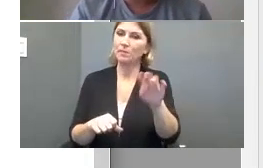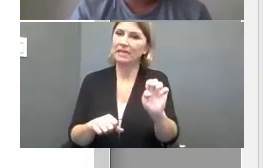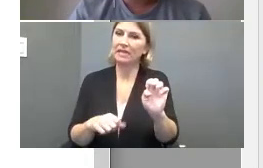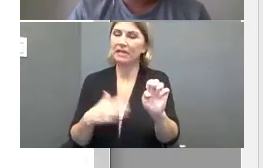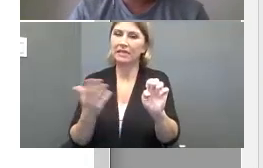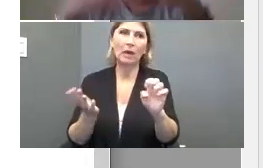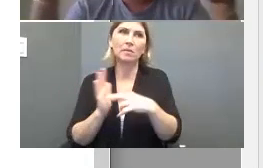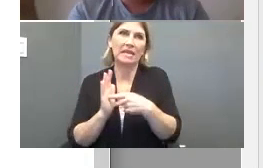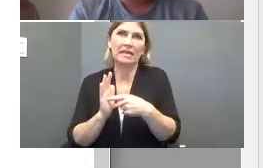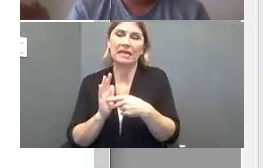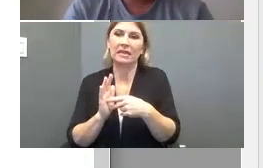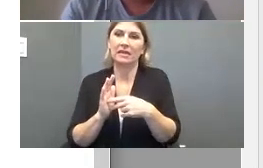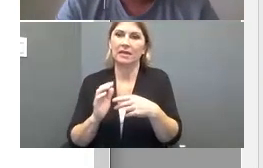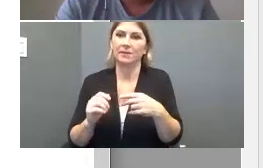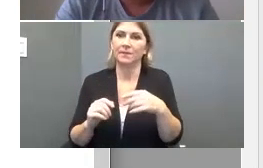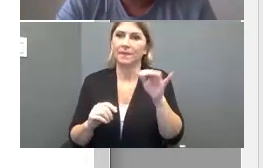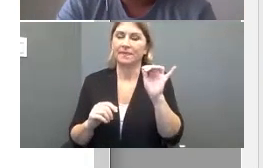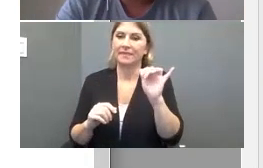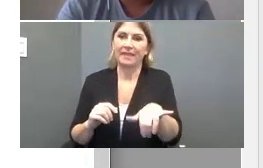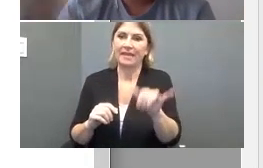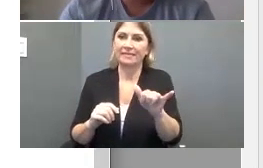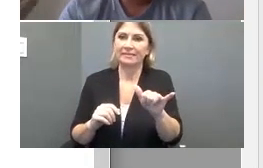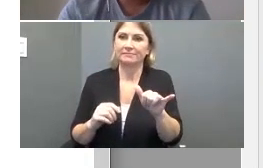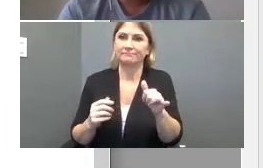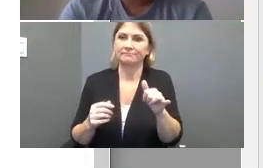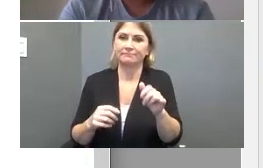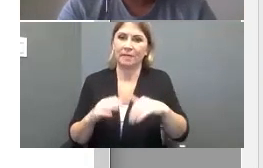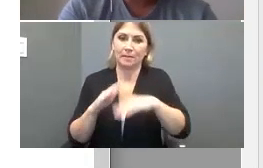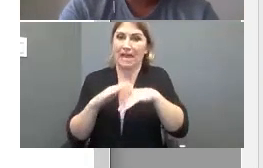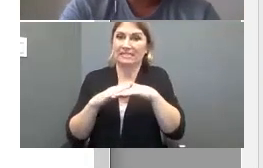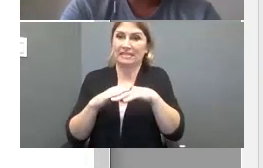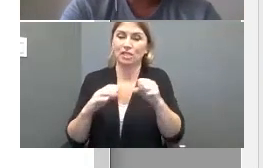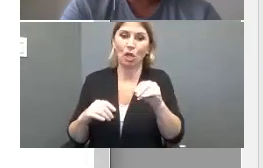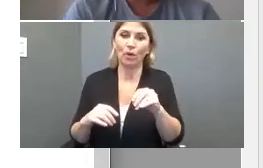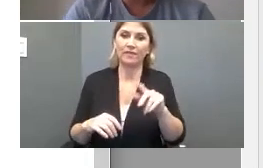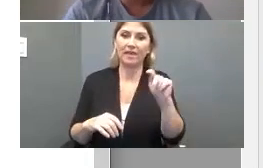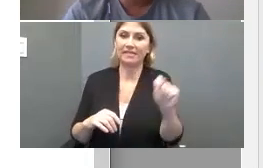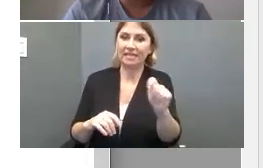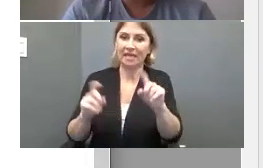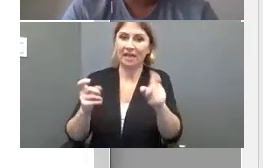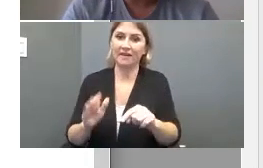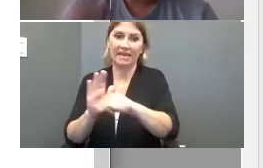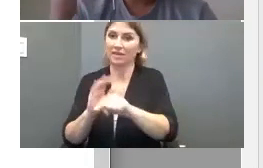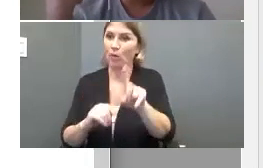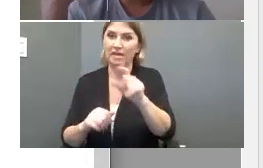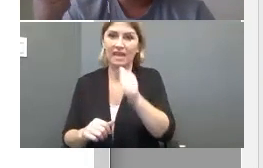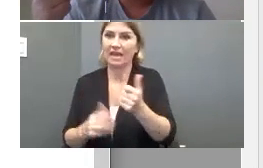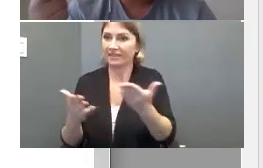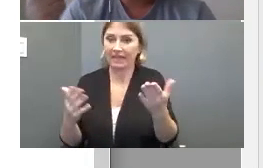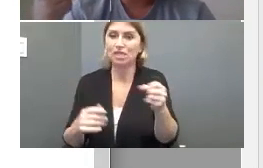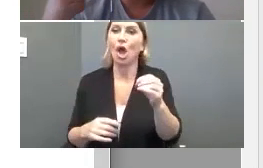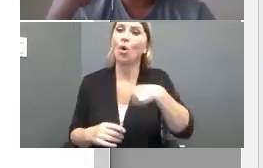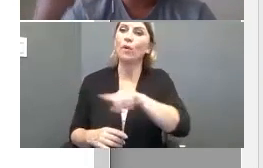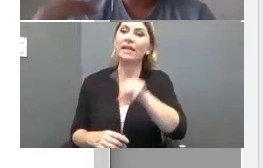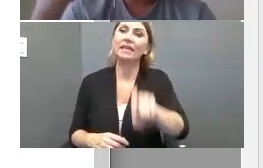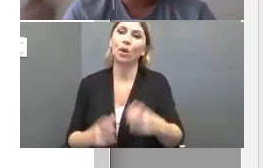that running the algorithm increases the capacity of your computer, right? So T of -1 is not a thing. So in such cases, we need two